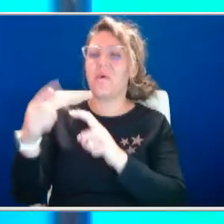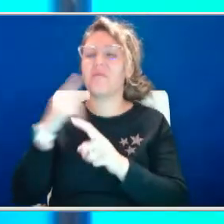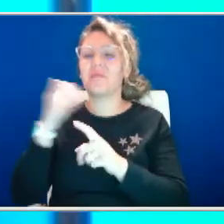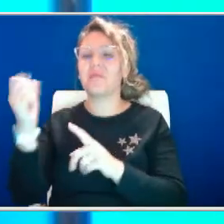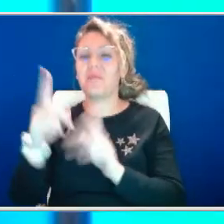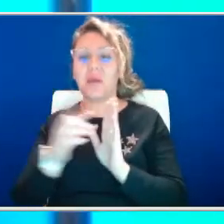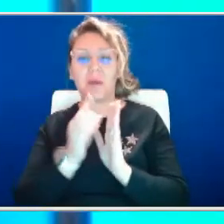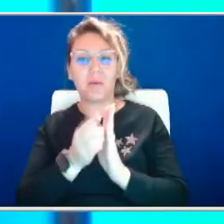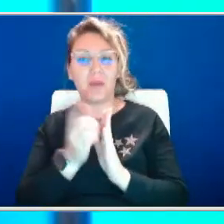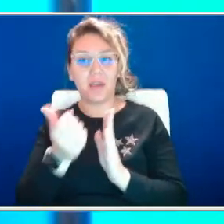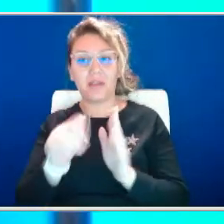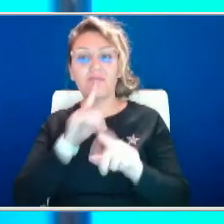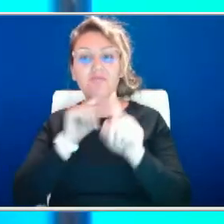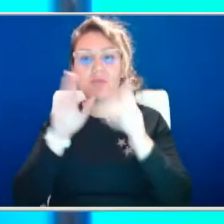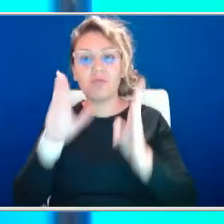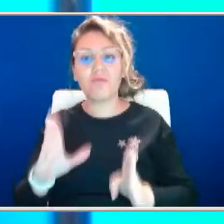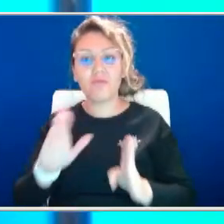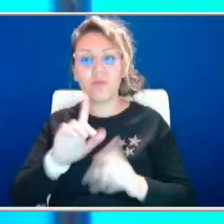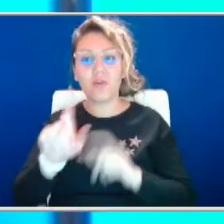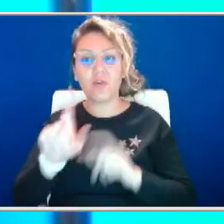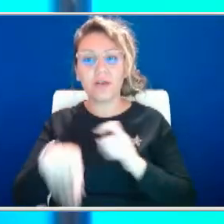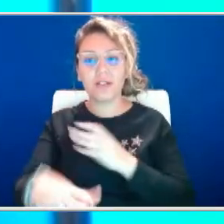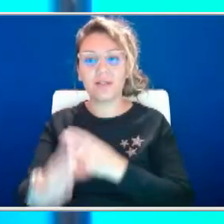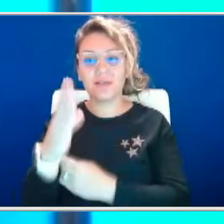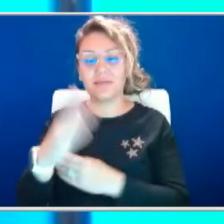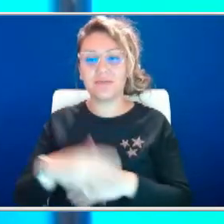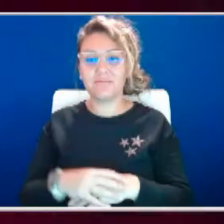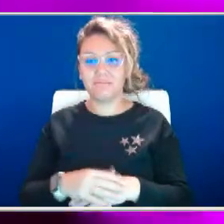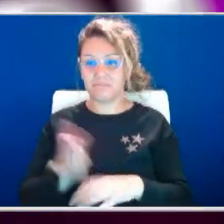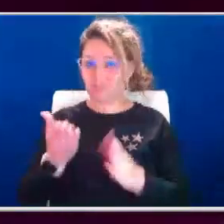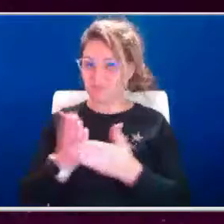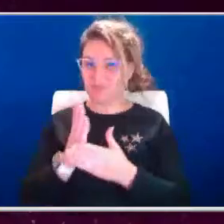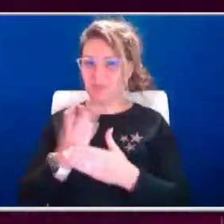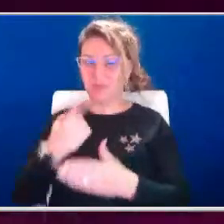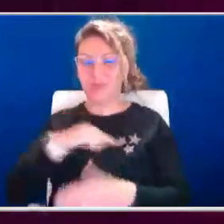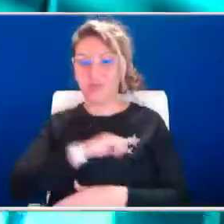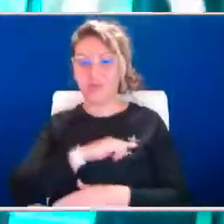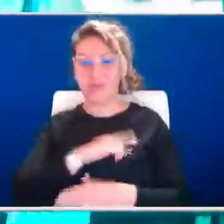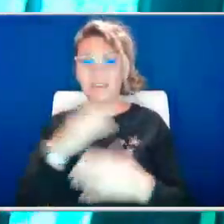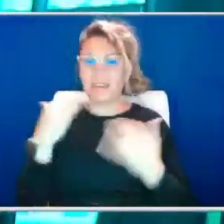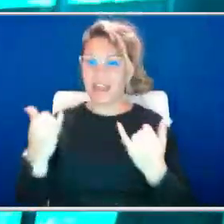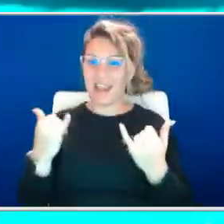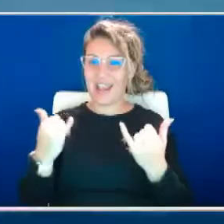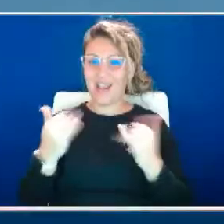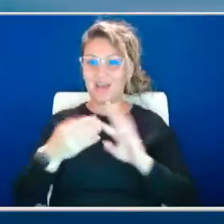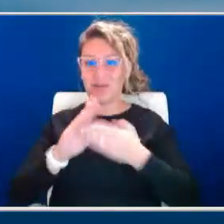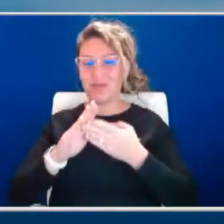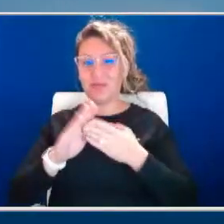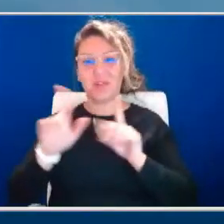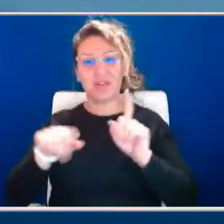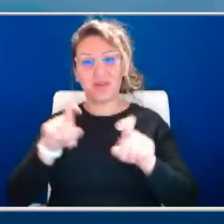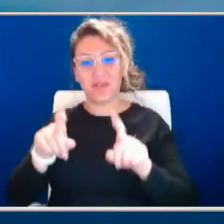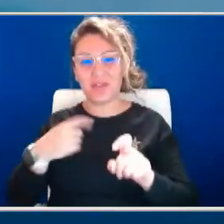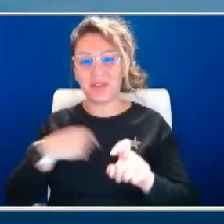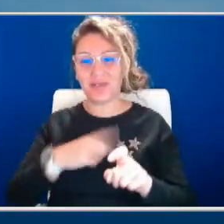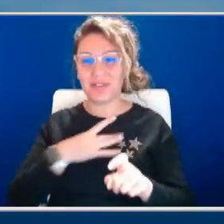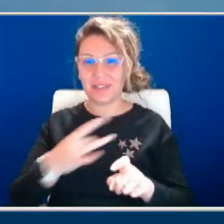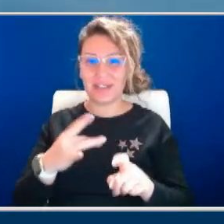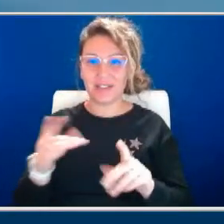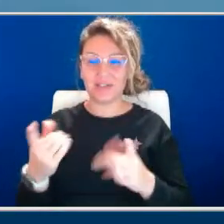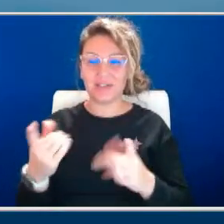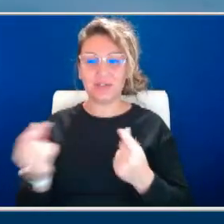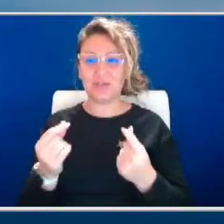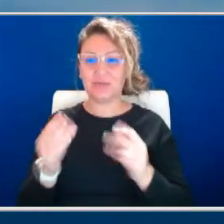reporter questions on the line today? All right, well, we are going to get to our community, as we like to do. Let me pull